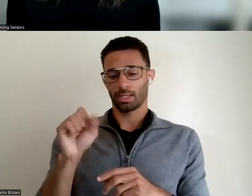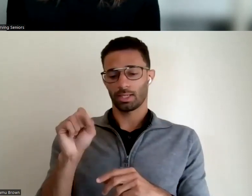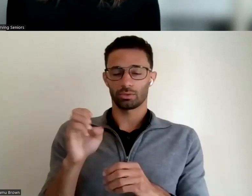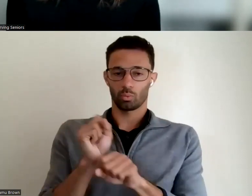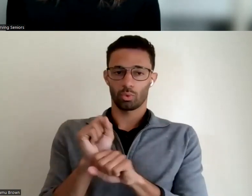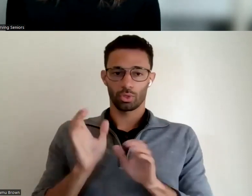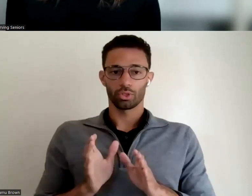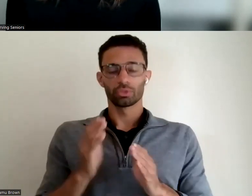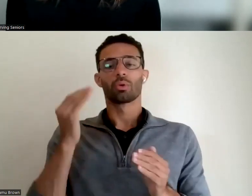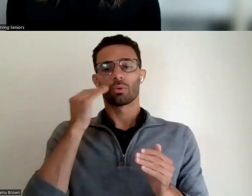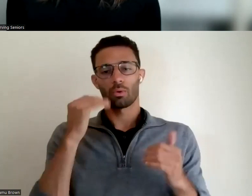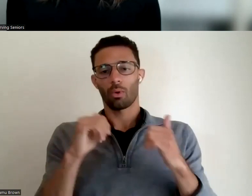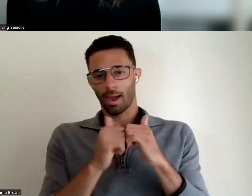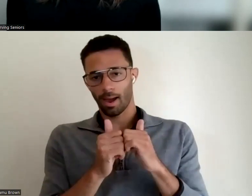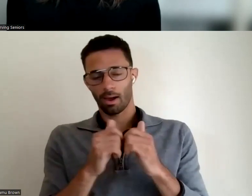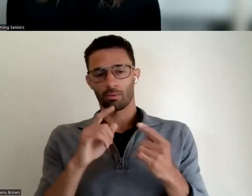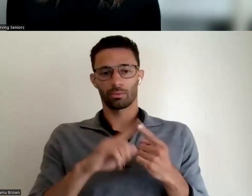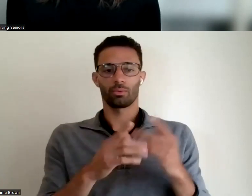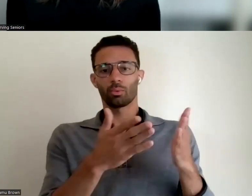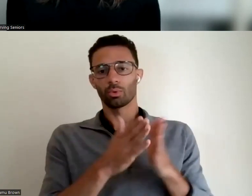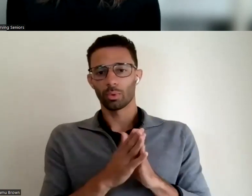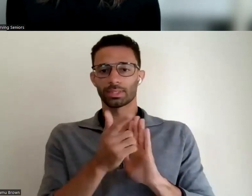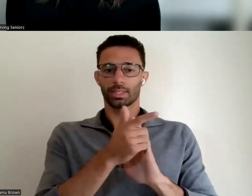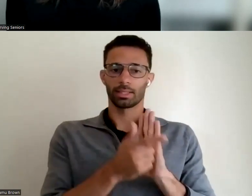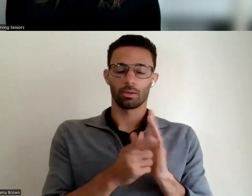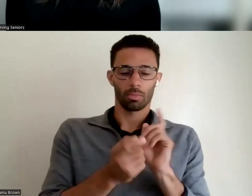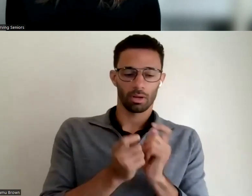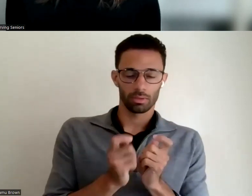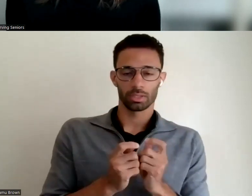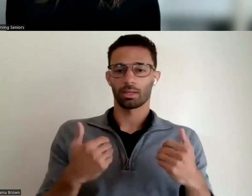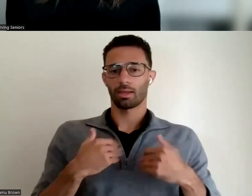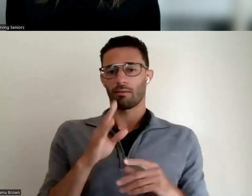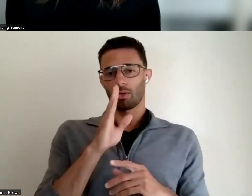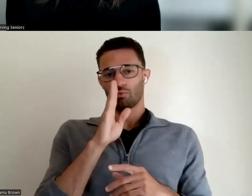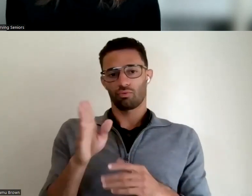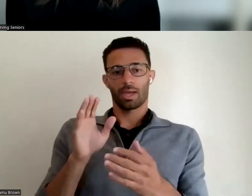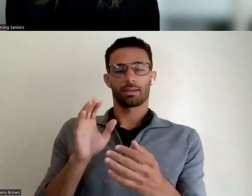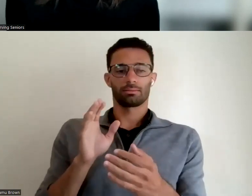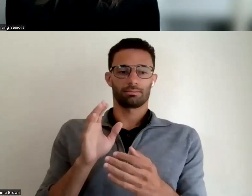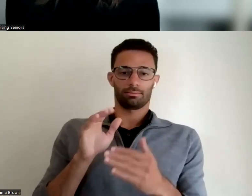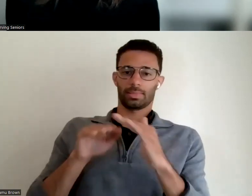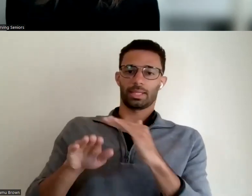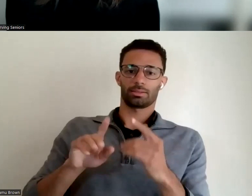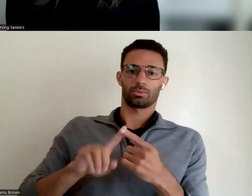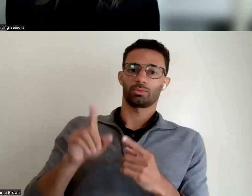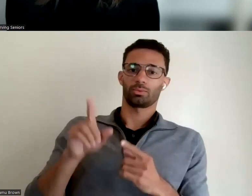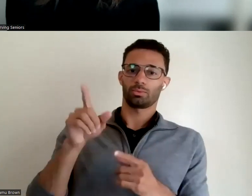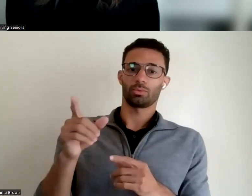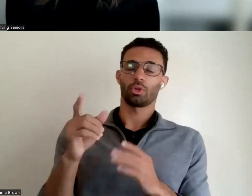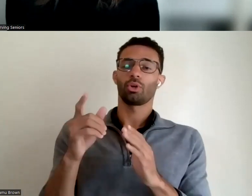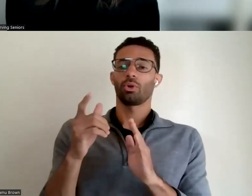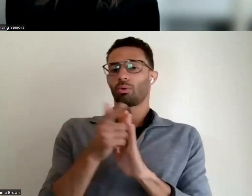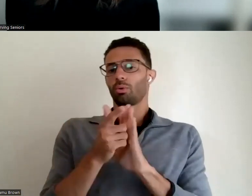for modification. But we also have direct access to attorneys and can refer to attorneys when needed if that's